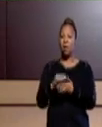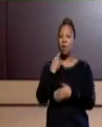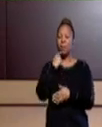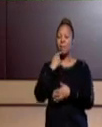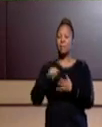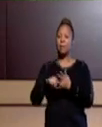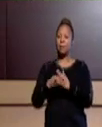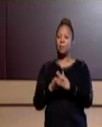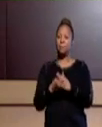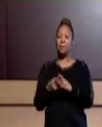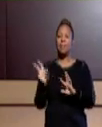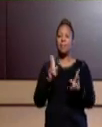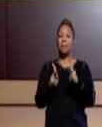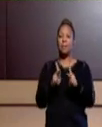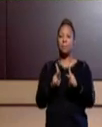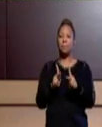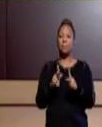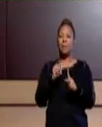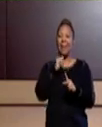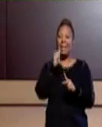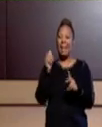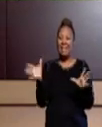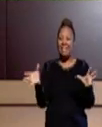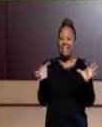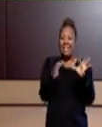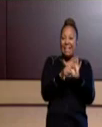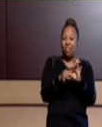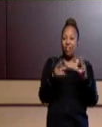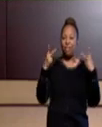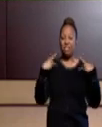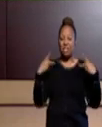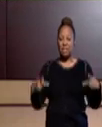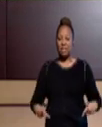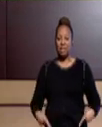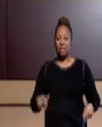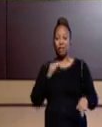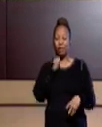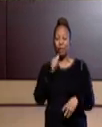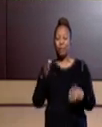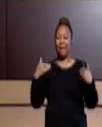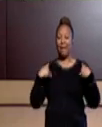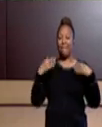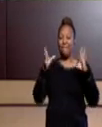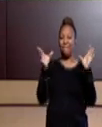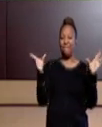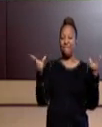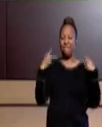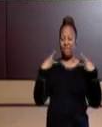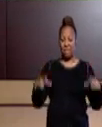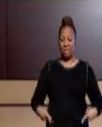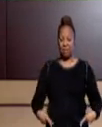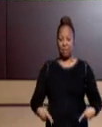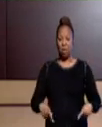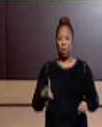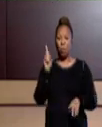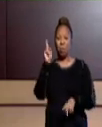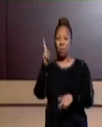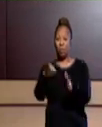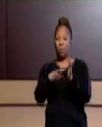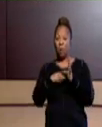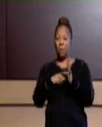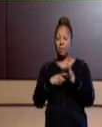is some of our people are not together physically, so you don't have physically what it takes to fight this thing.